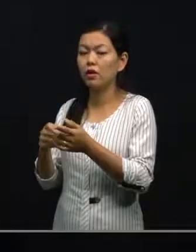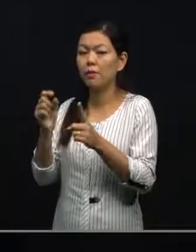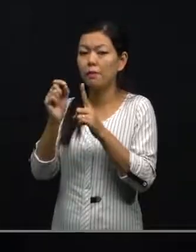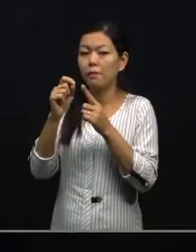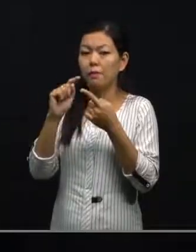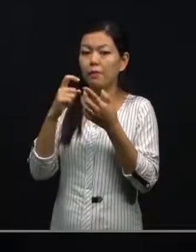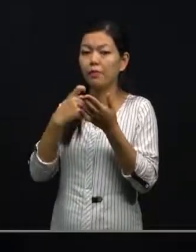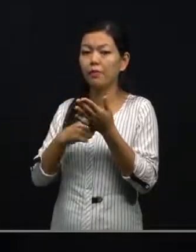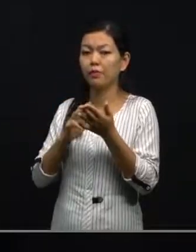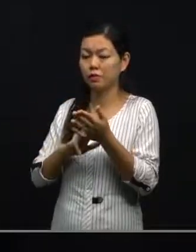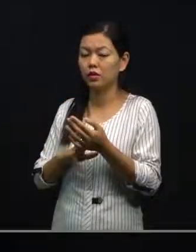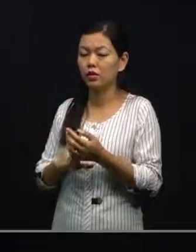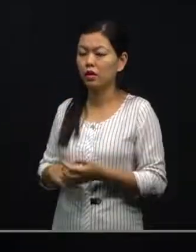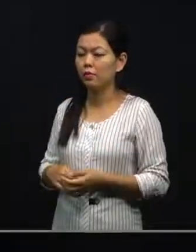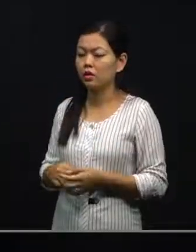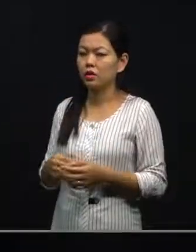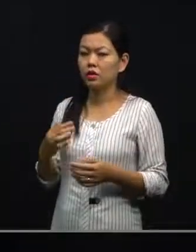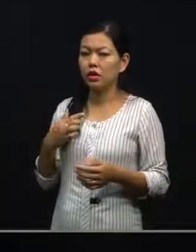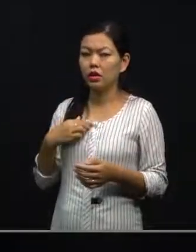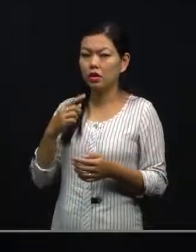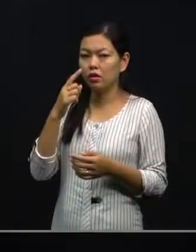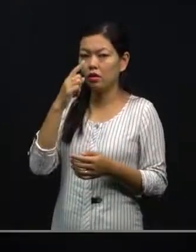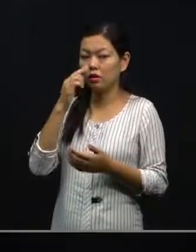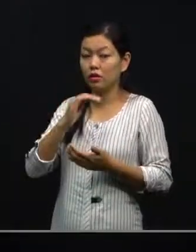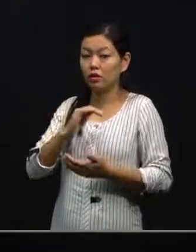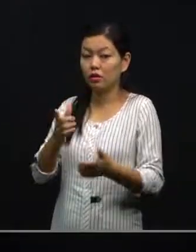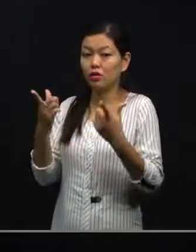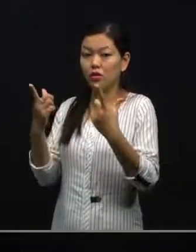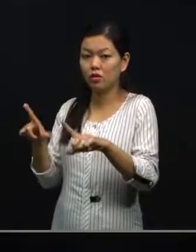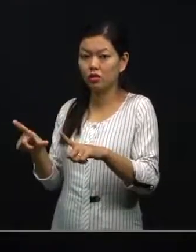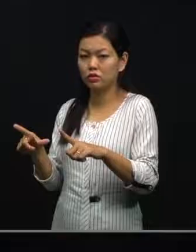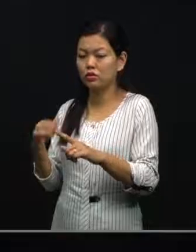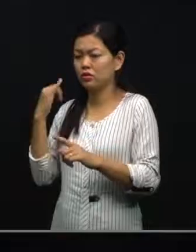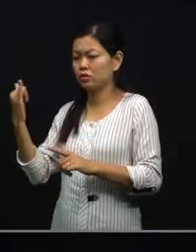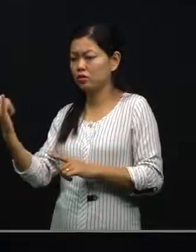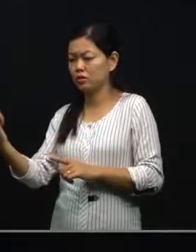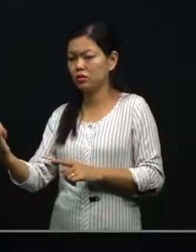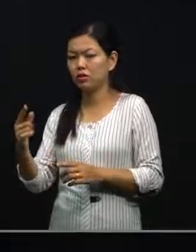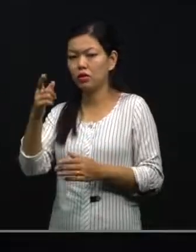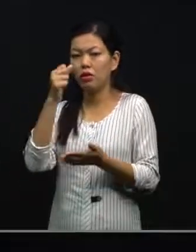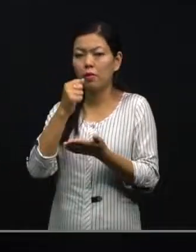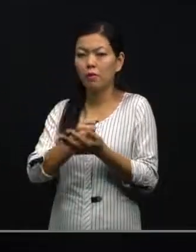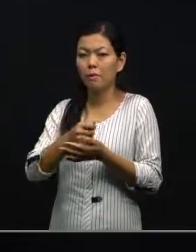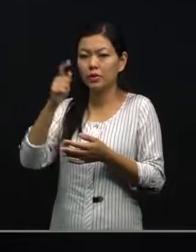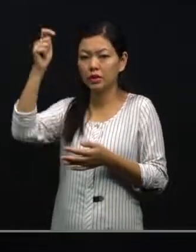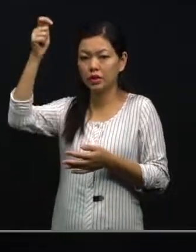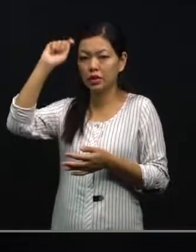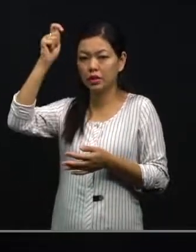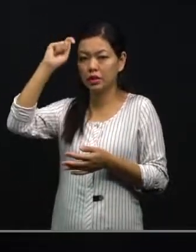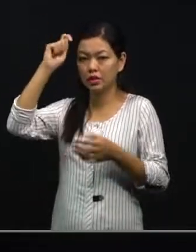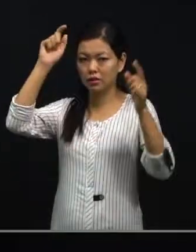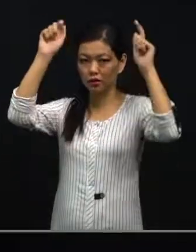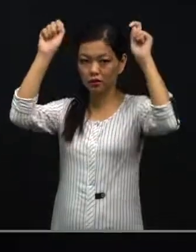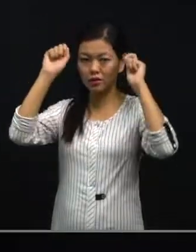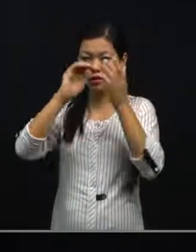status and decorum, because a gentleman is supposed to wear a hat every time he goes out. That was the fashion of the day.